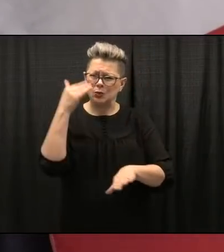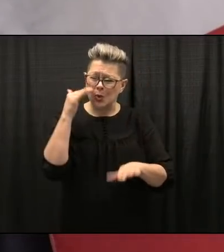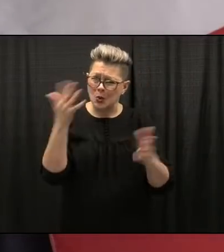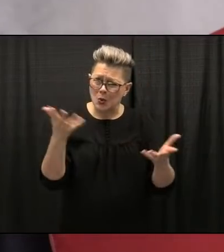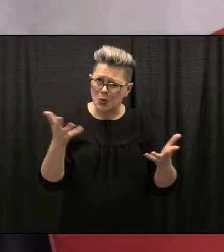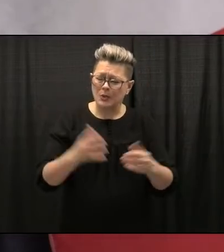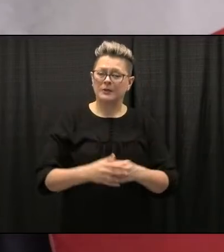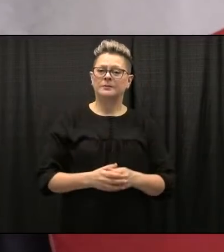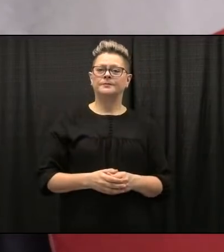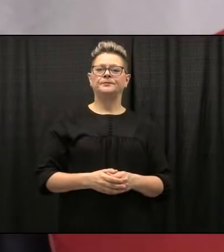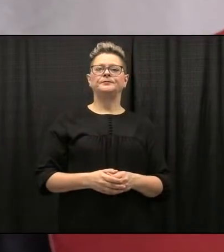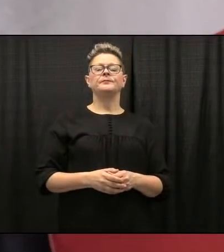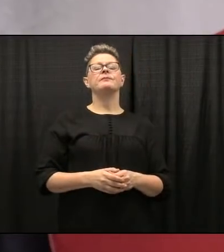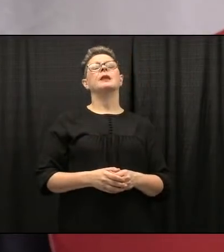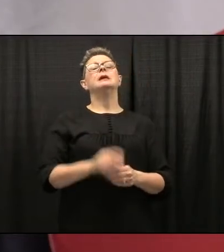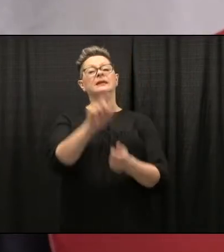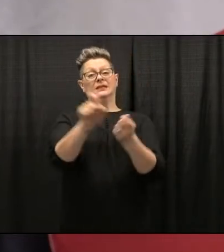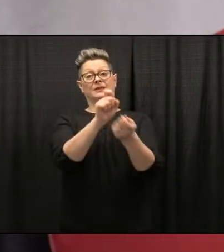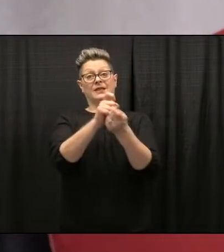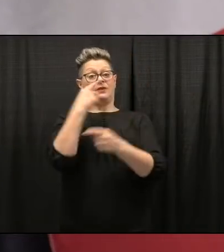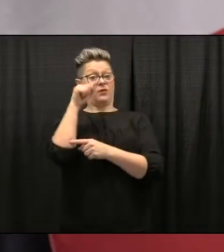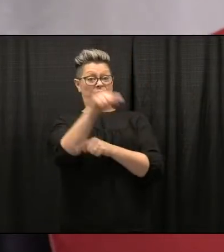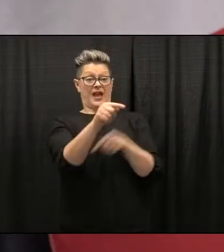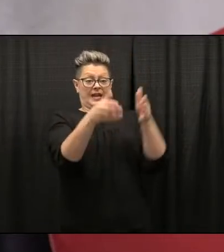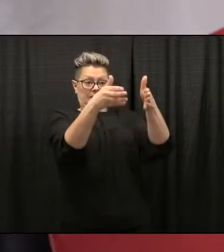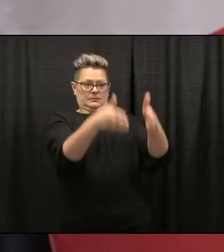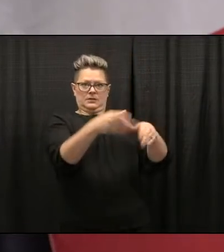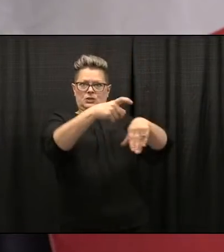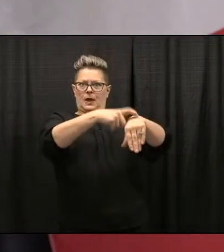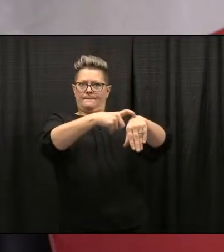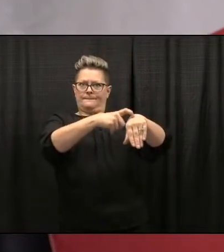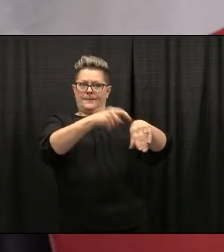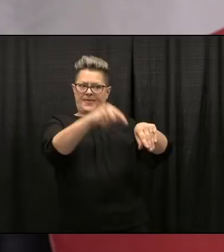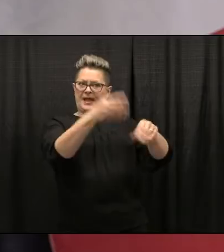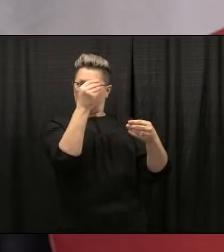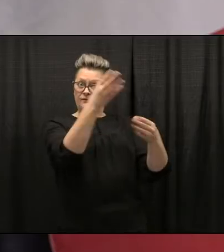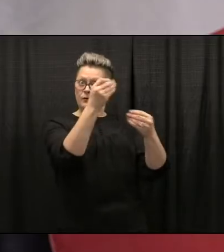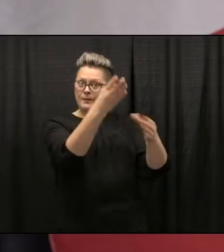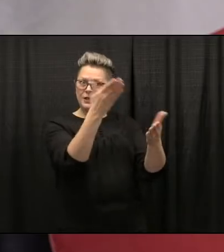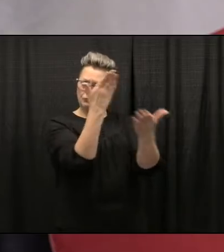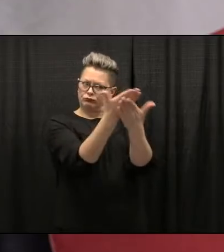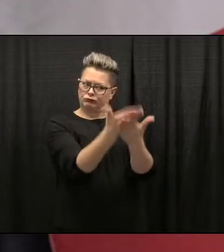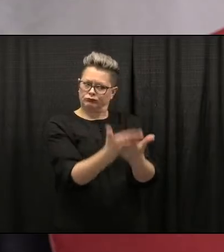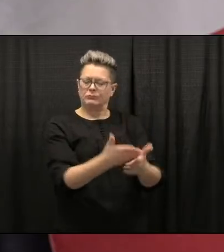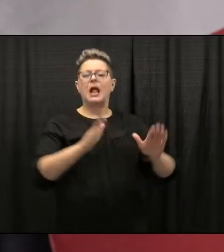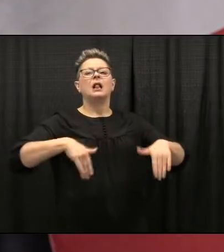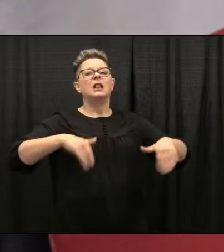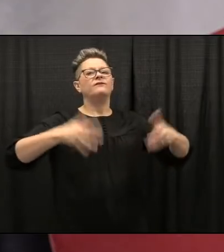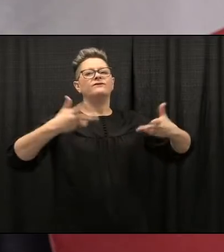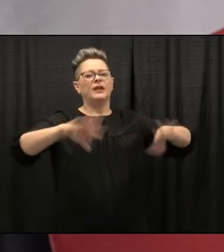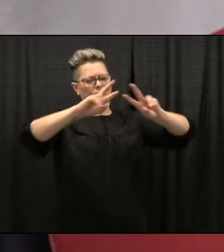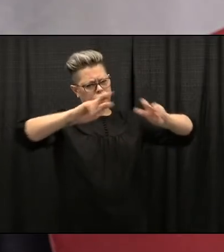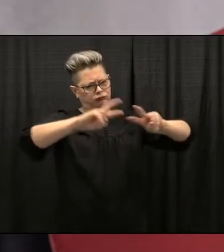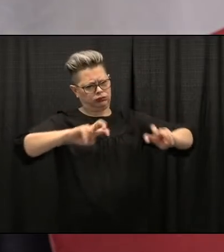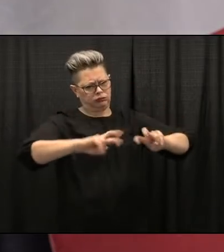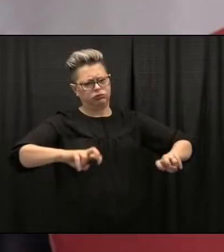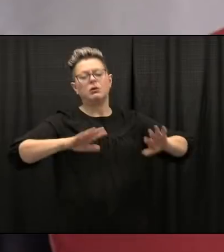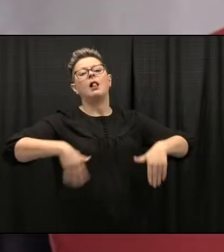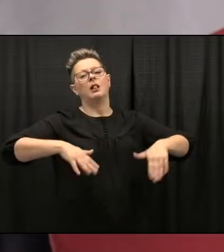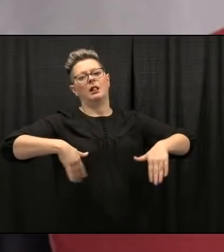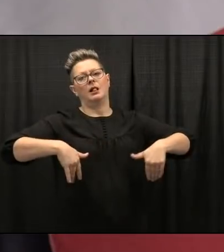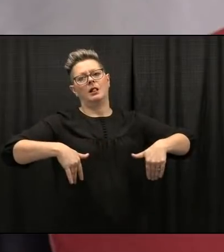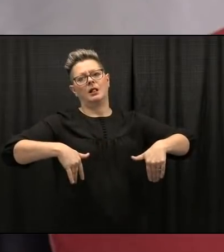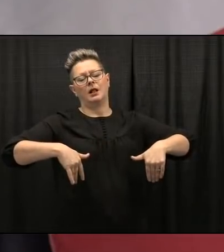In specific for that period yet, no, the analysis of that data has not yet been completed. Of interest